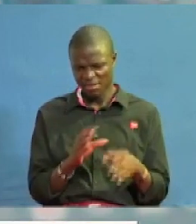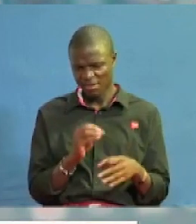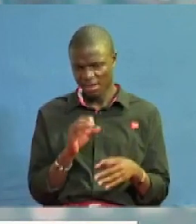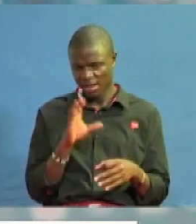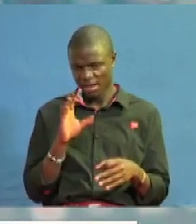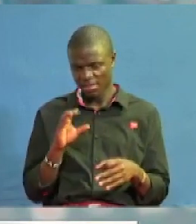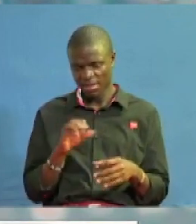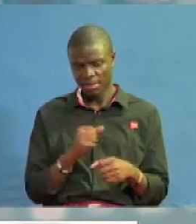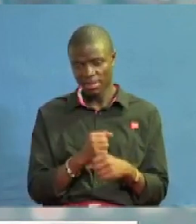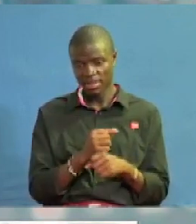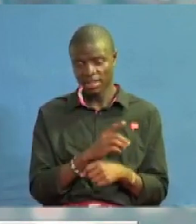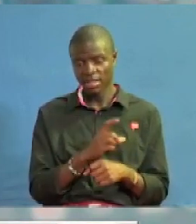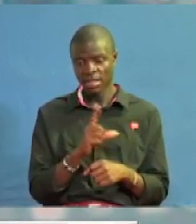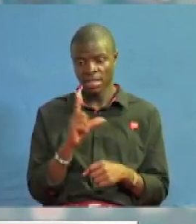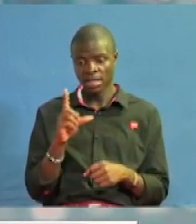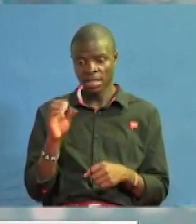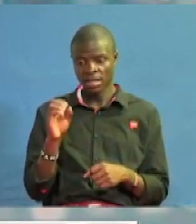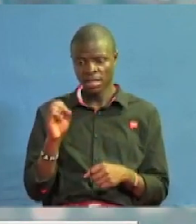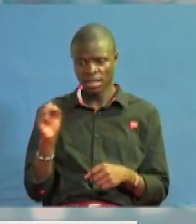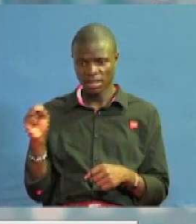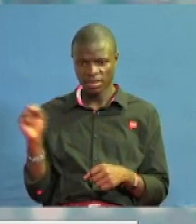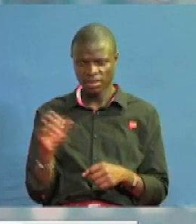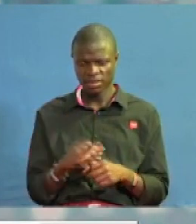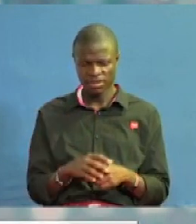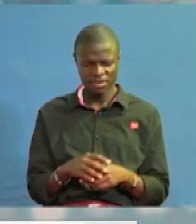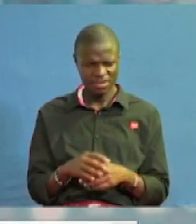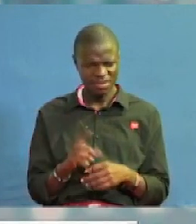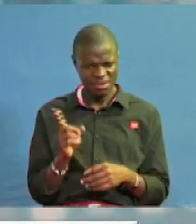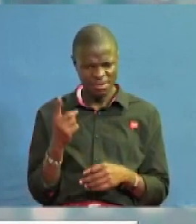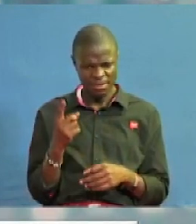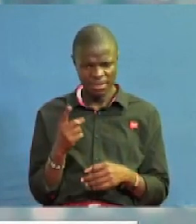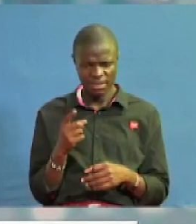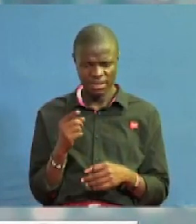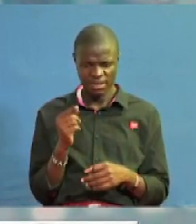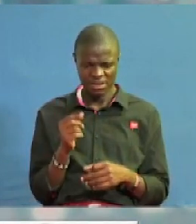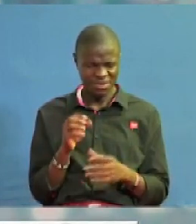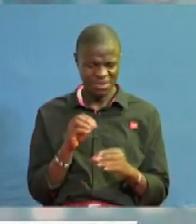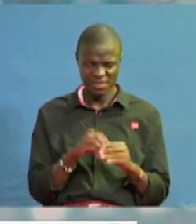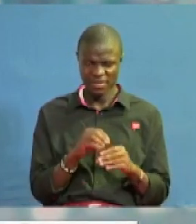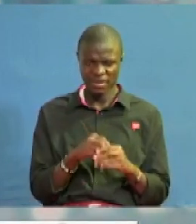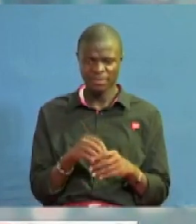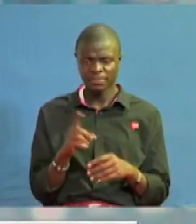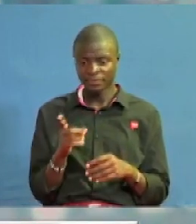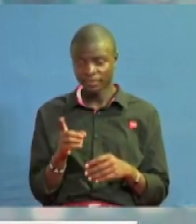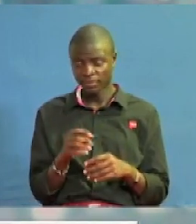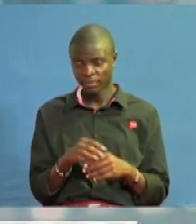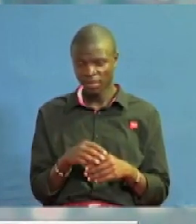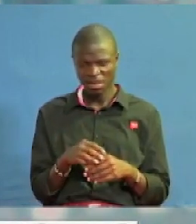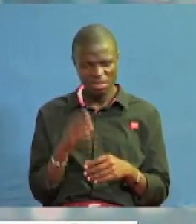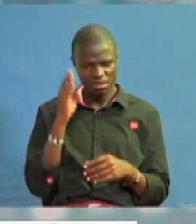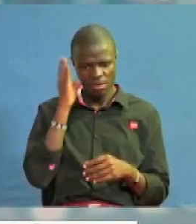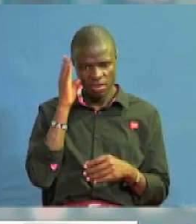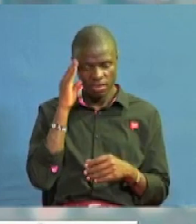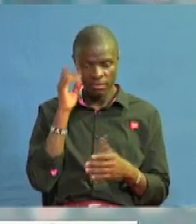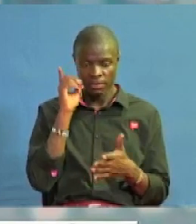a loss. So you need, once you start or you would like to start investing in equities or stocks, you need to